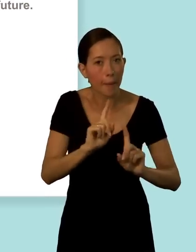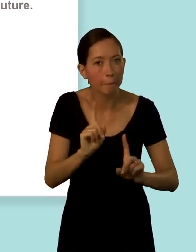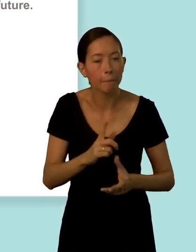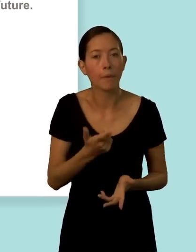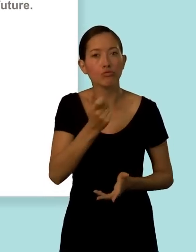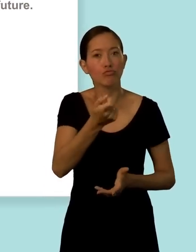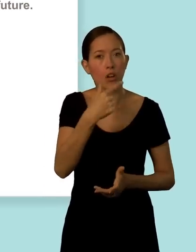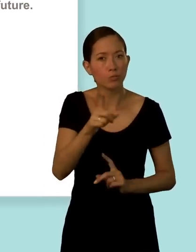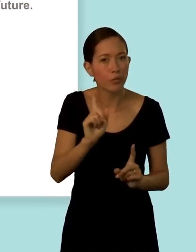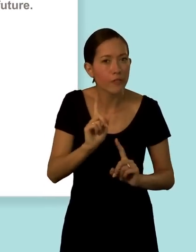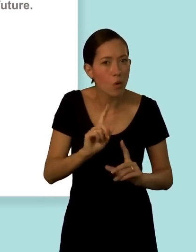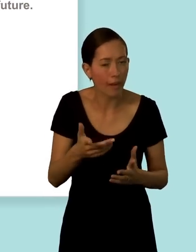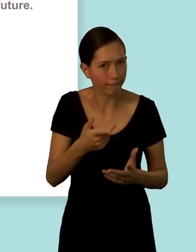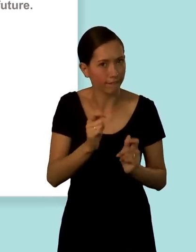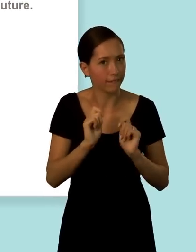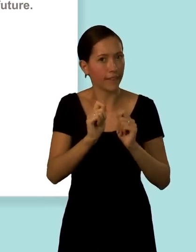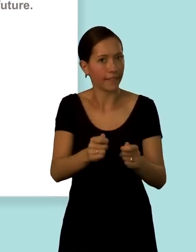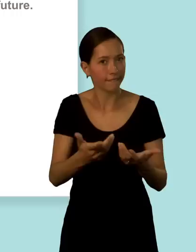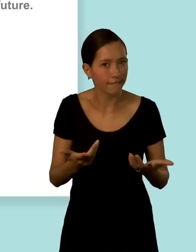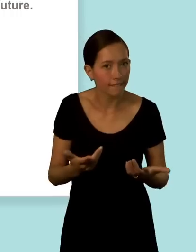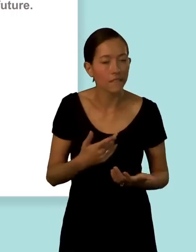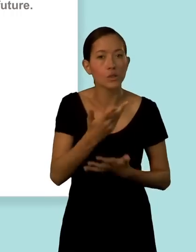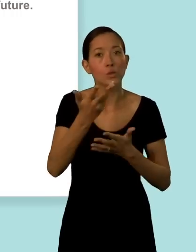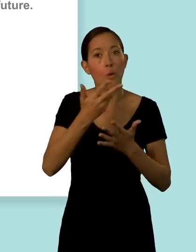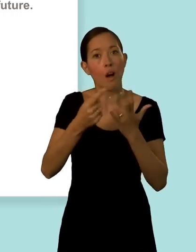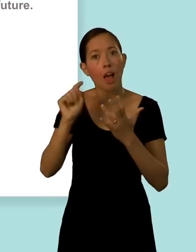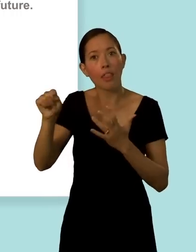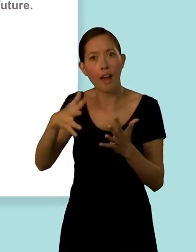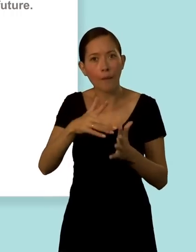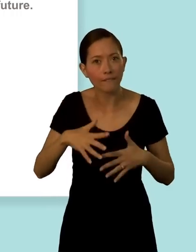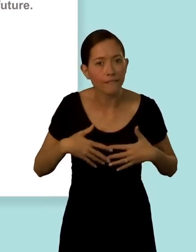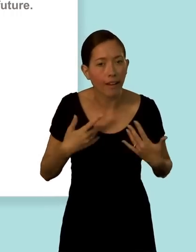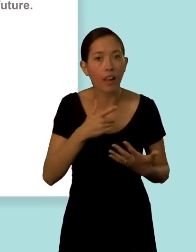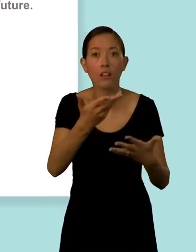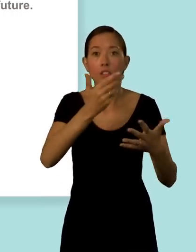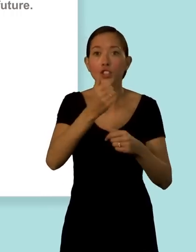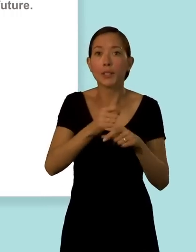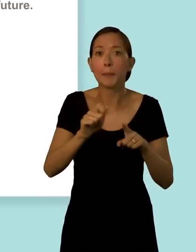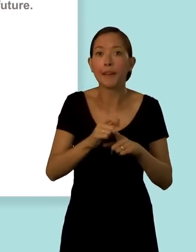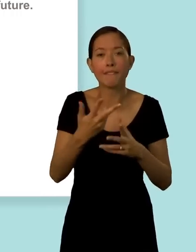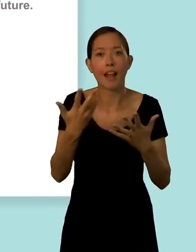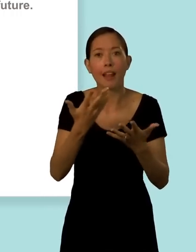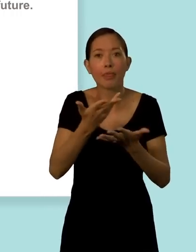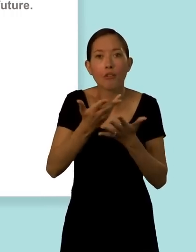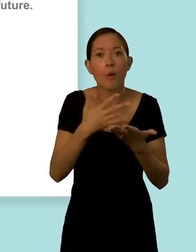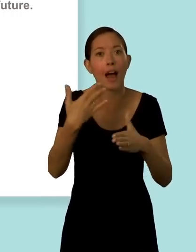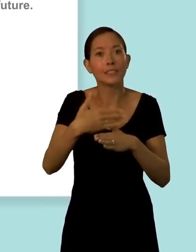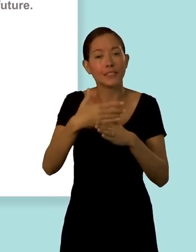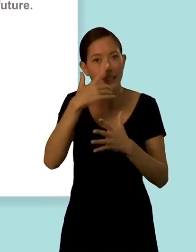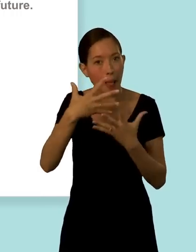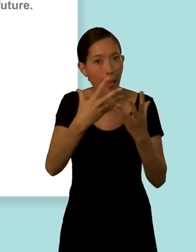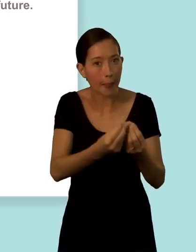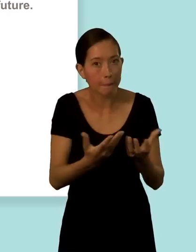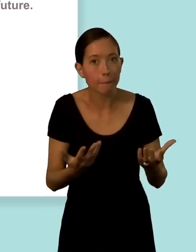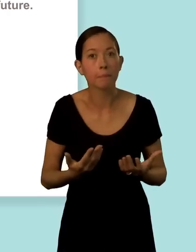and what your drugs are for, if prescribed. Talk to others about how you're feeling and ask your GP if there are